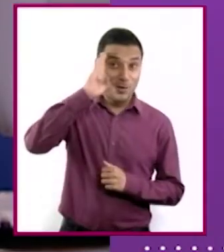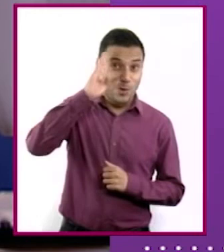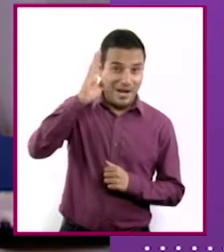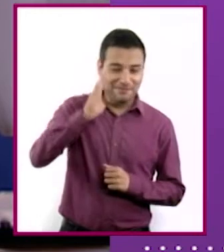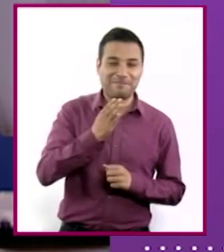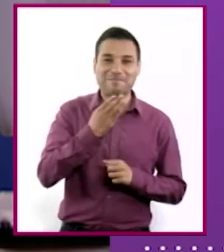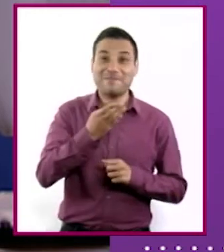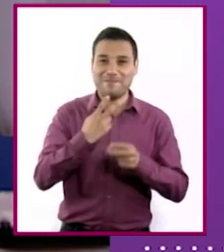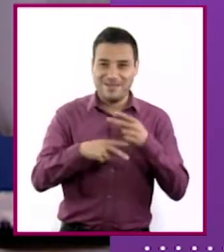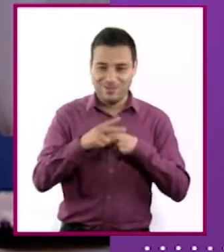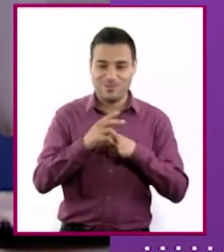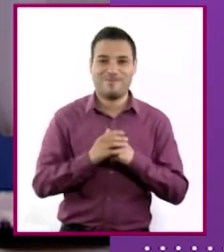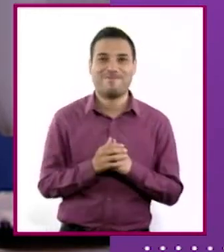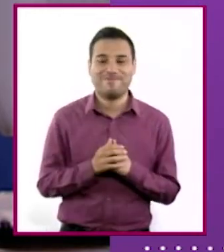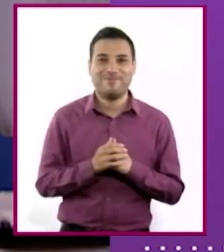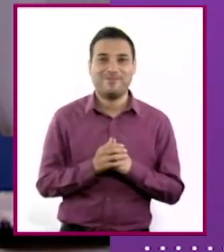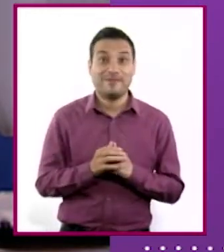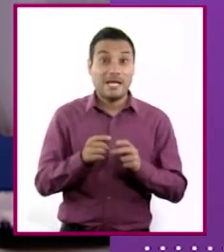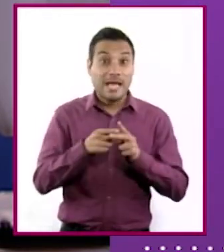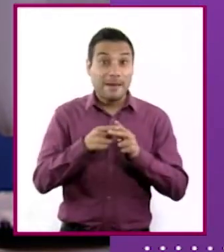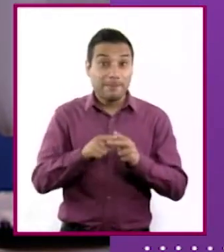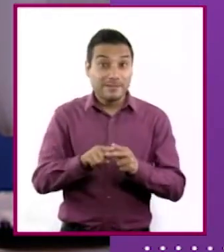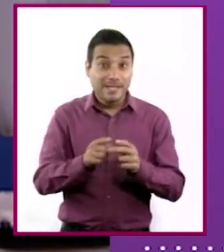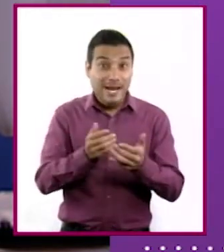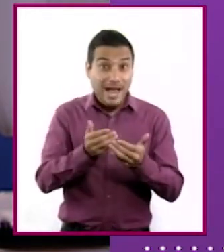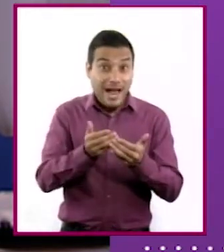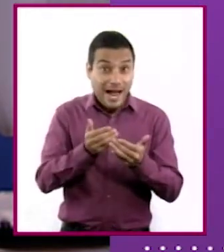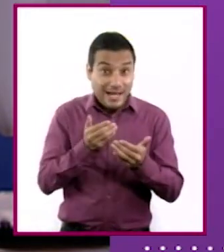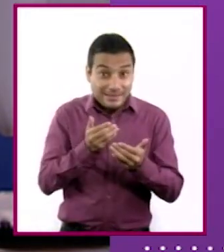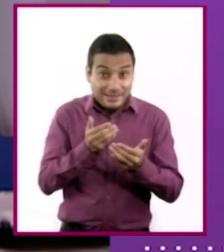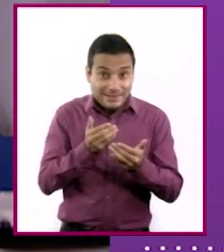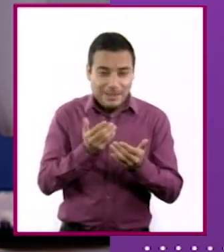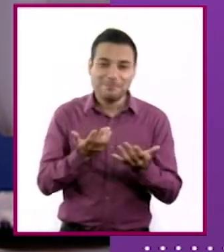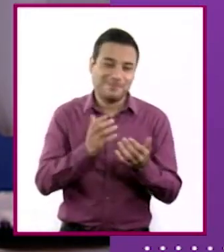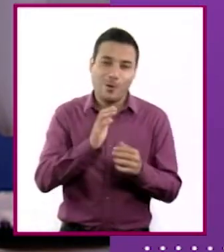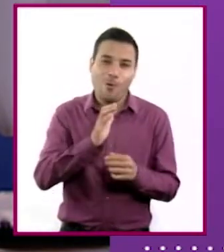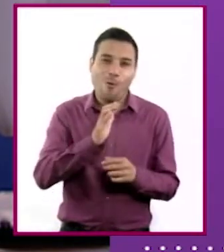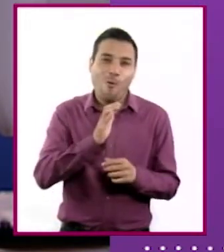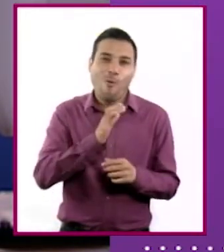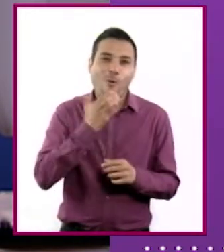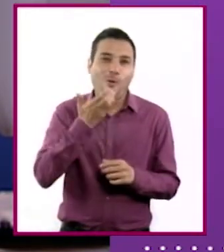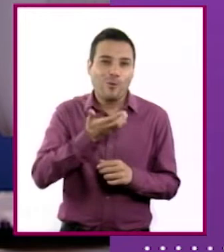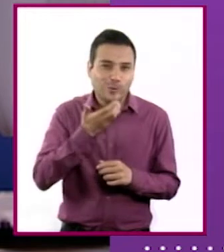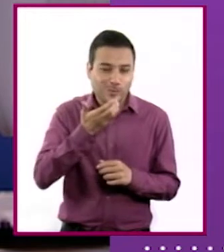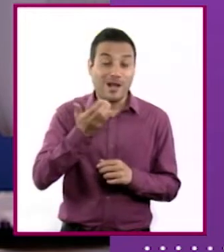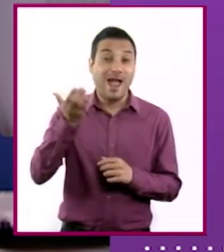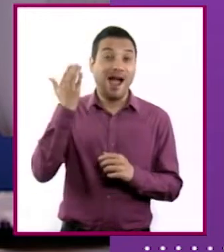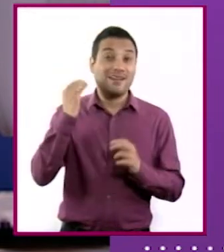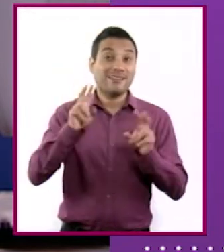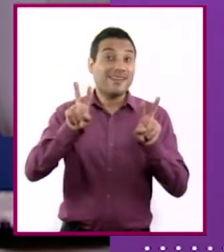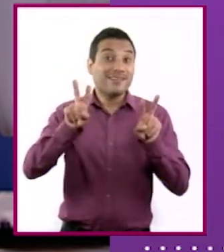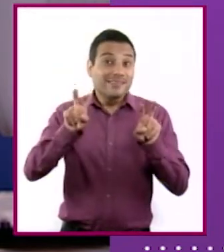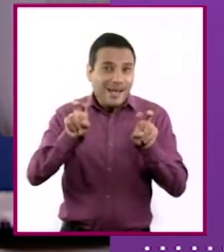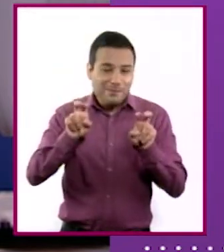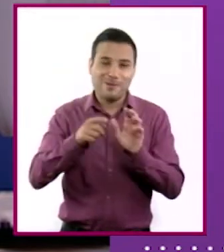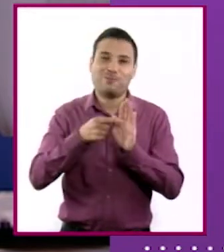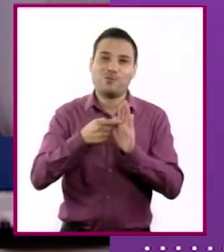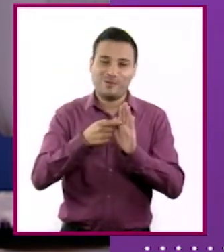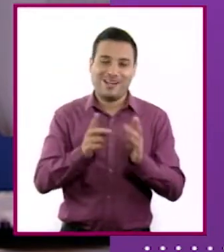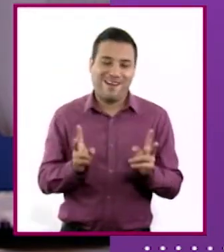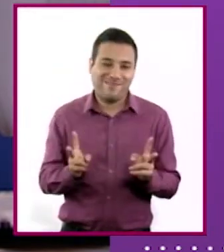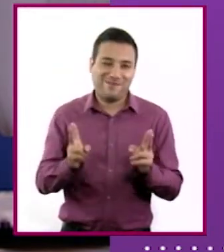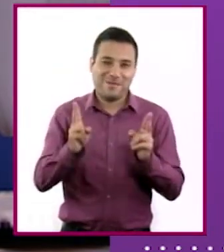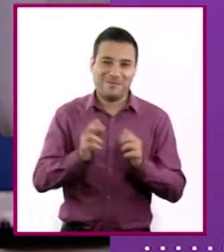de nuevo. Antes de comenzar, como ya es costumbre, veamos un fragmento de nuestra lección